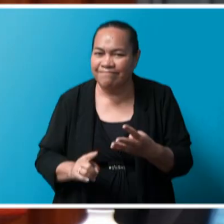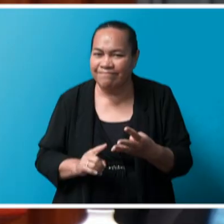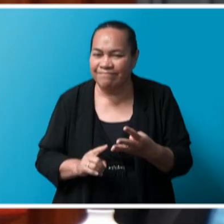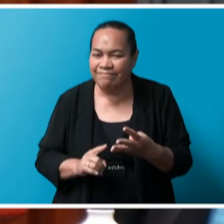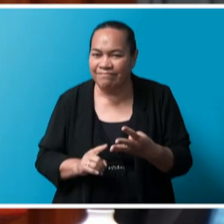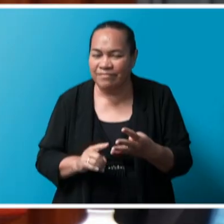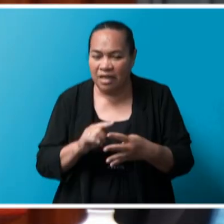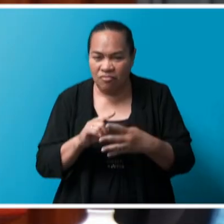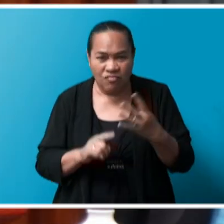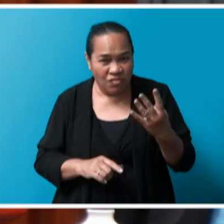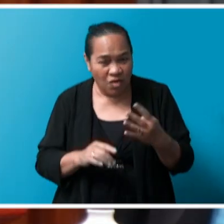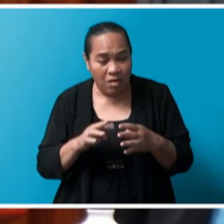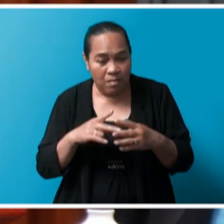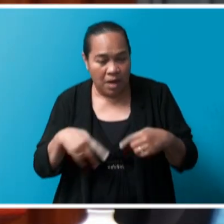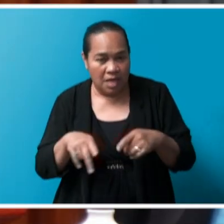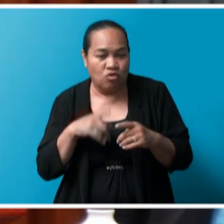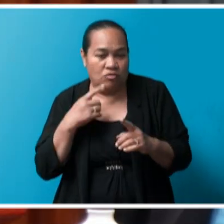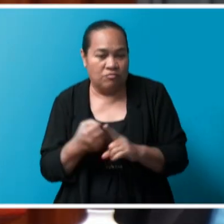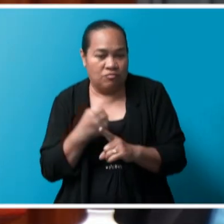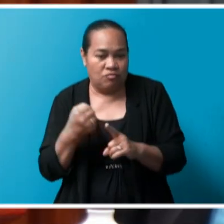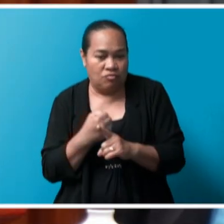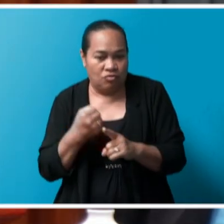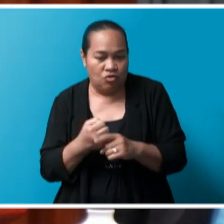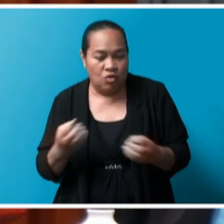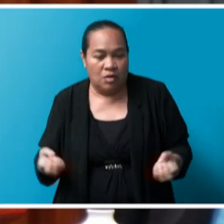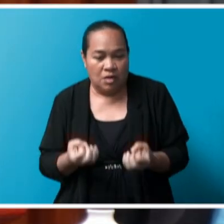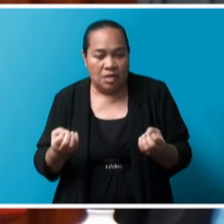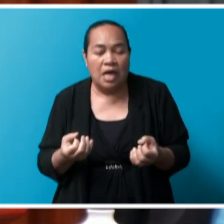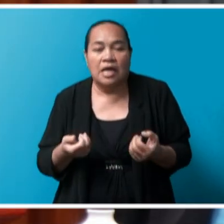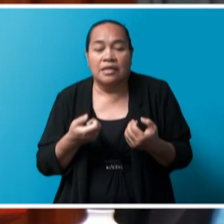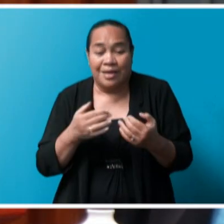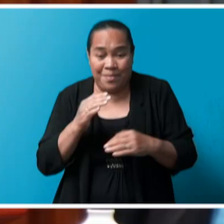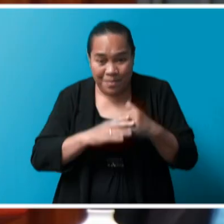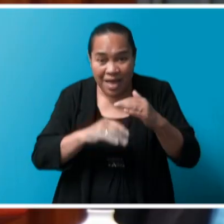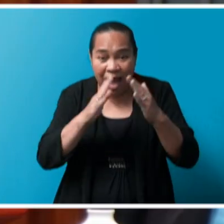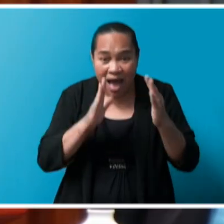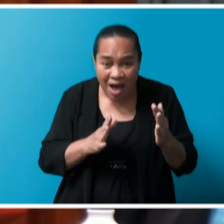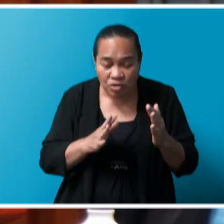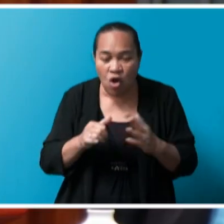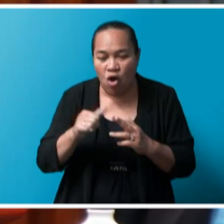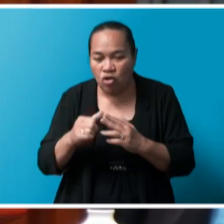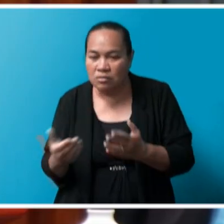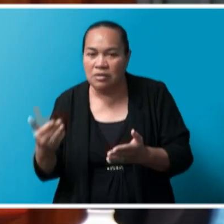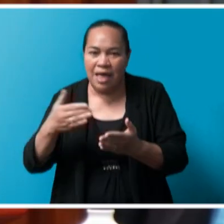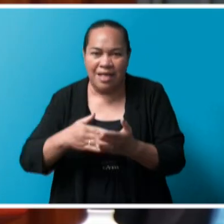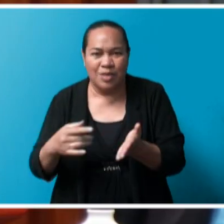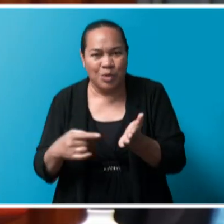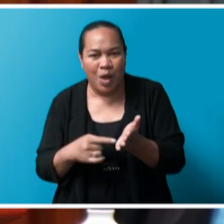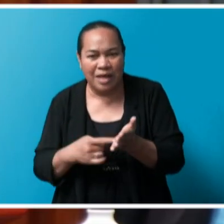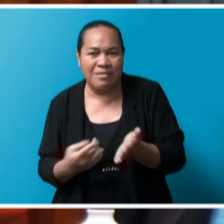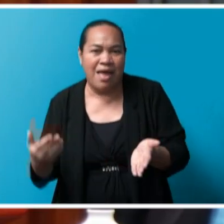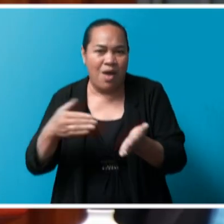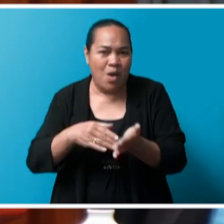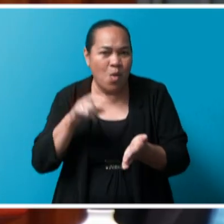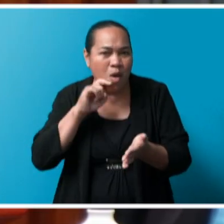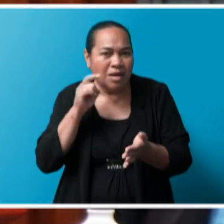delivered improved roads, drainage, water supply, sanitation, and other essential infrastructure for families living in informal settlements. At the same time,